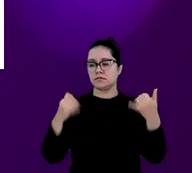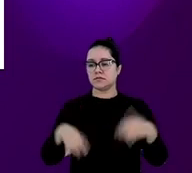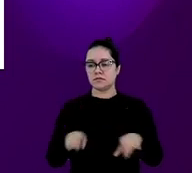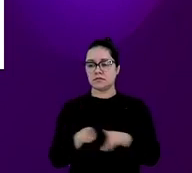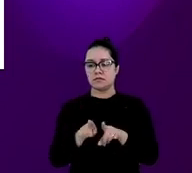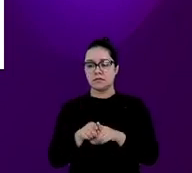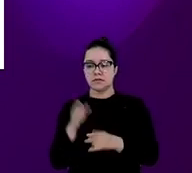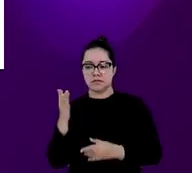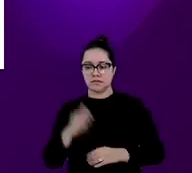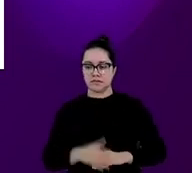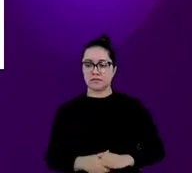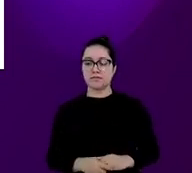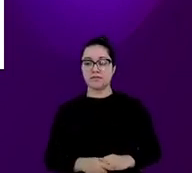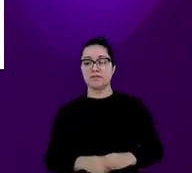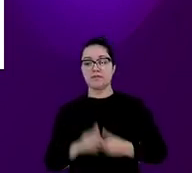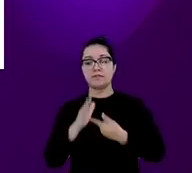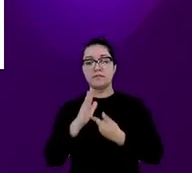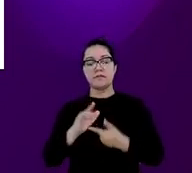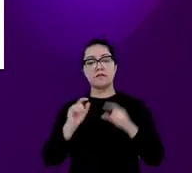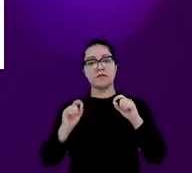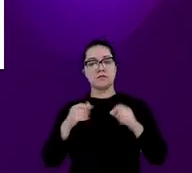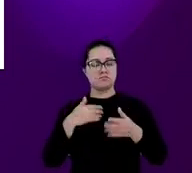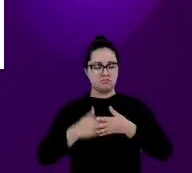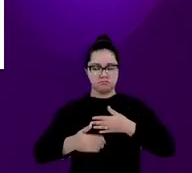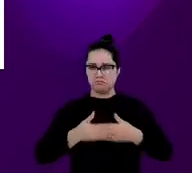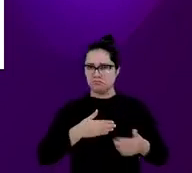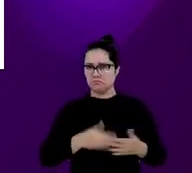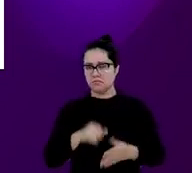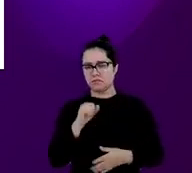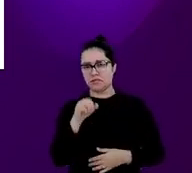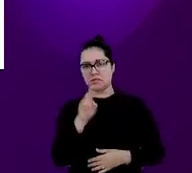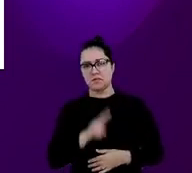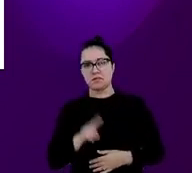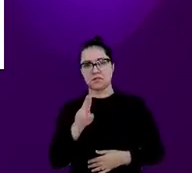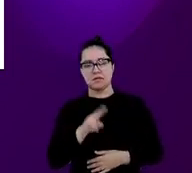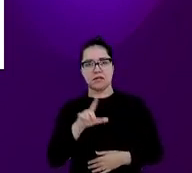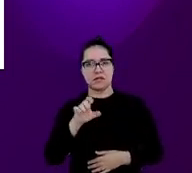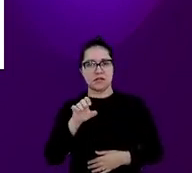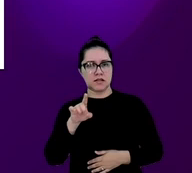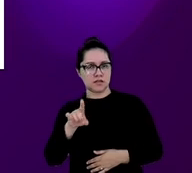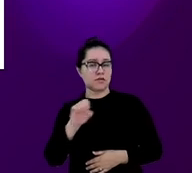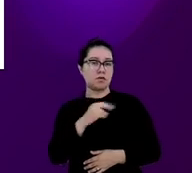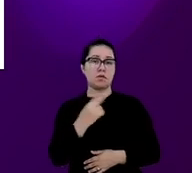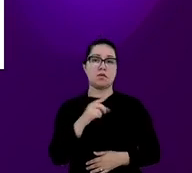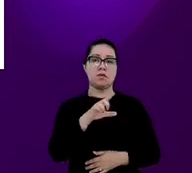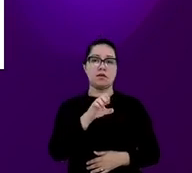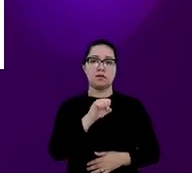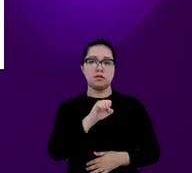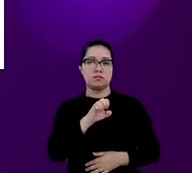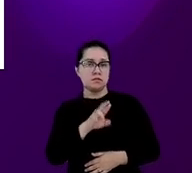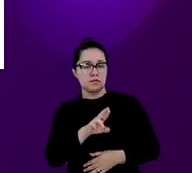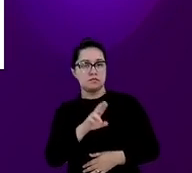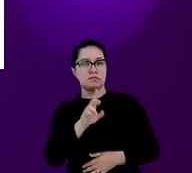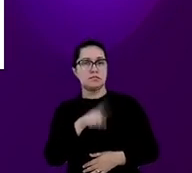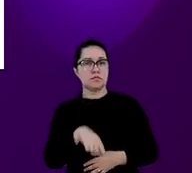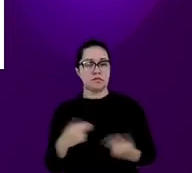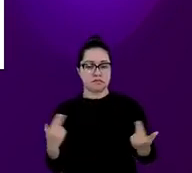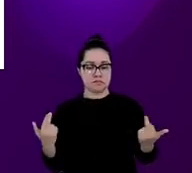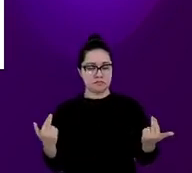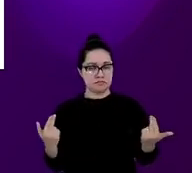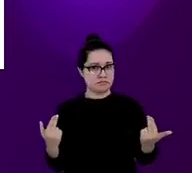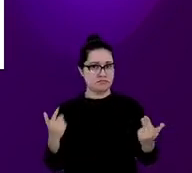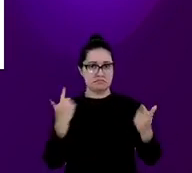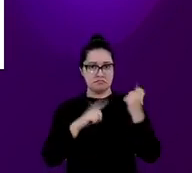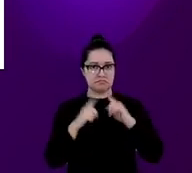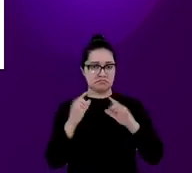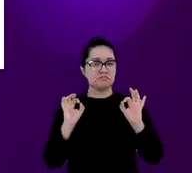if we use LEDs or lasers, we got the same result if we use the same optical parameters.